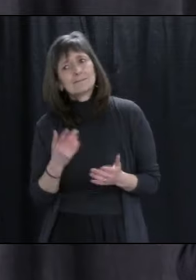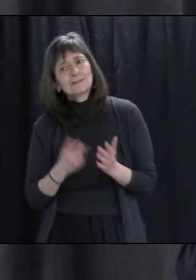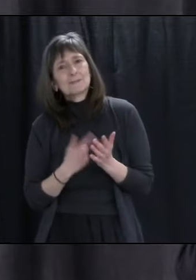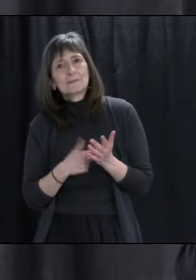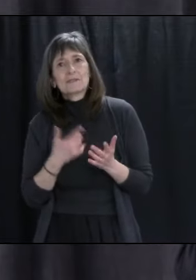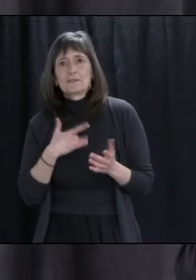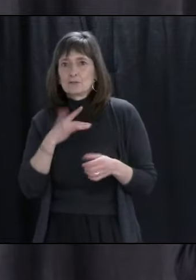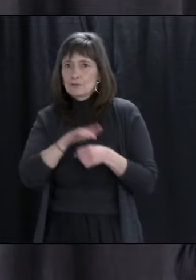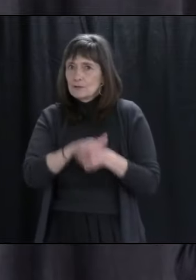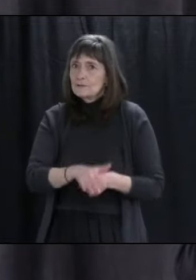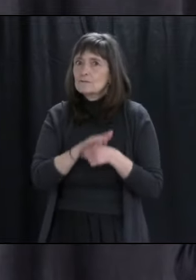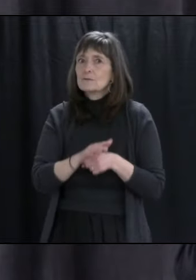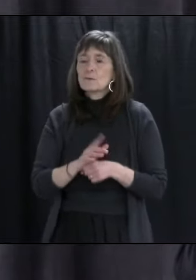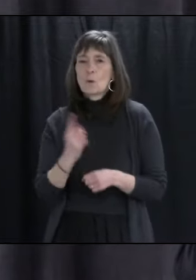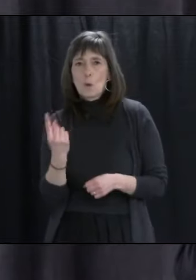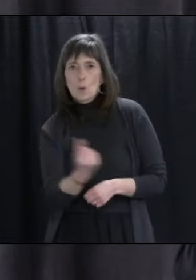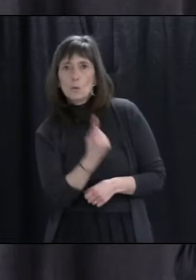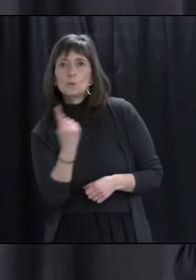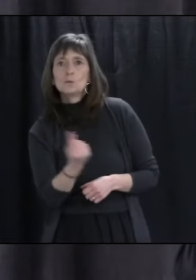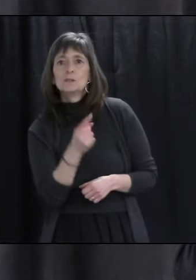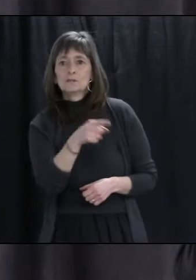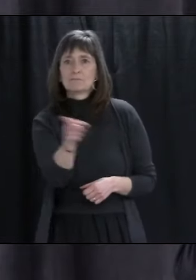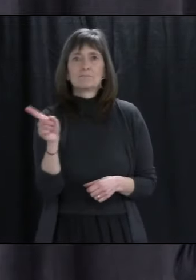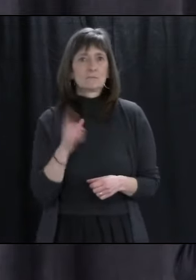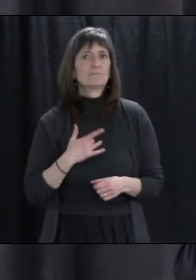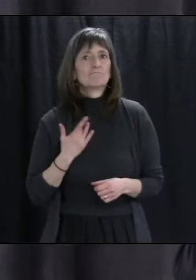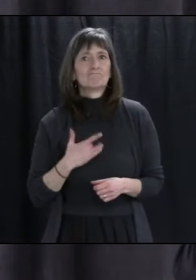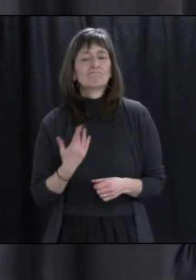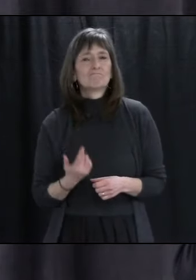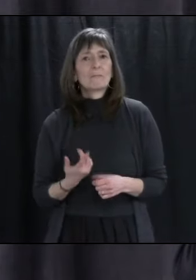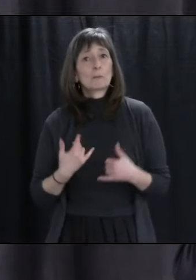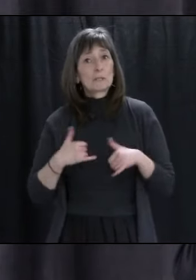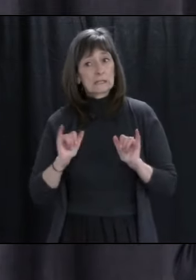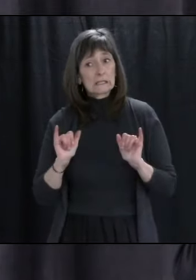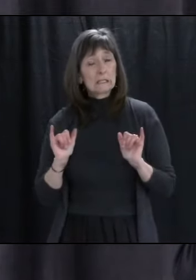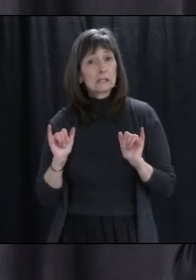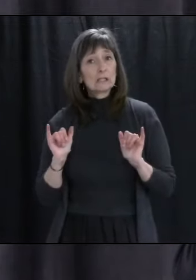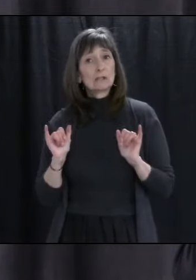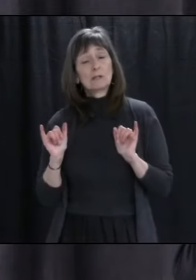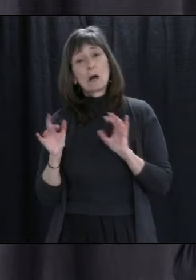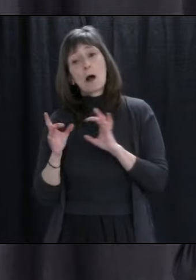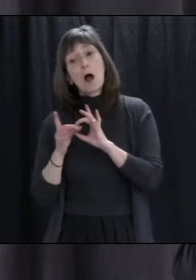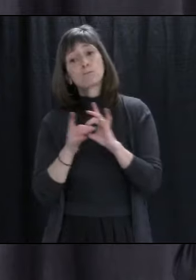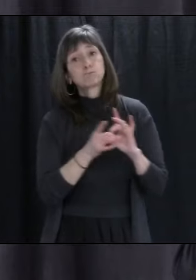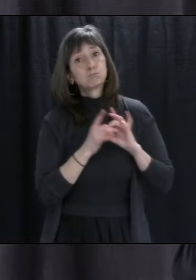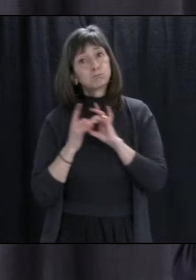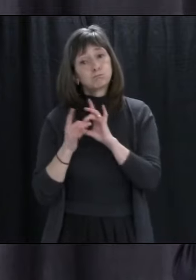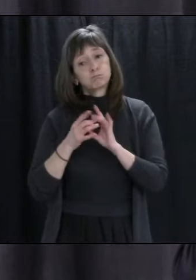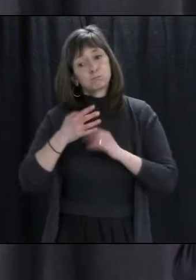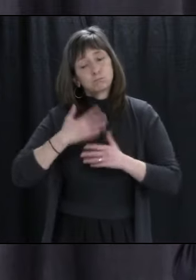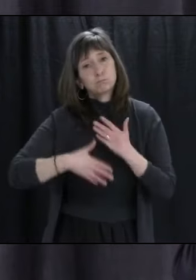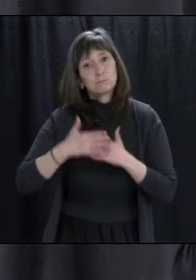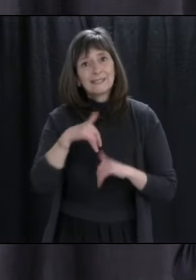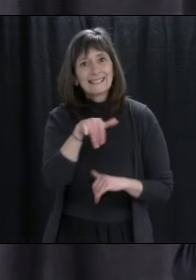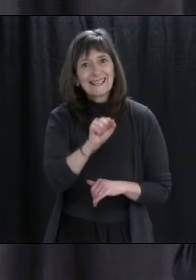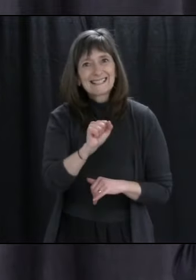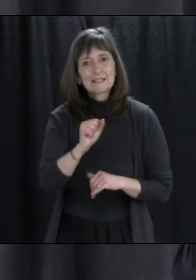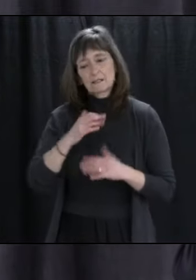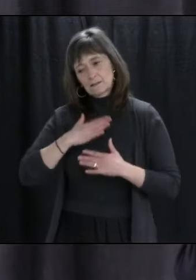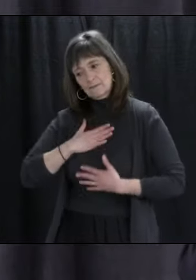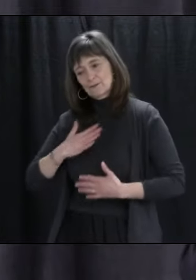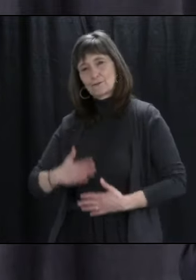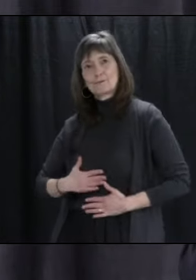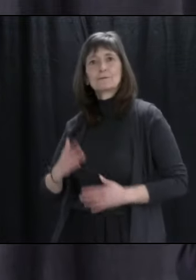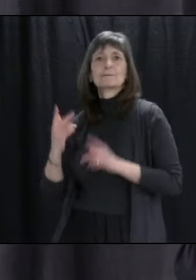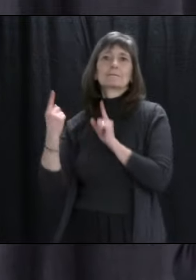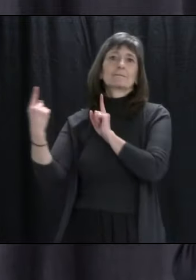stressful time for many. So we can stay connected. Just do so, keeping and maintaining physical distance.